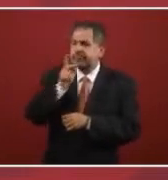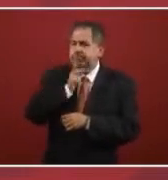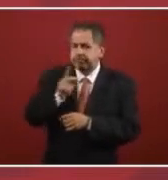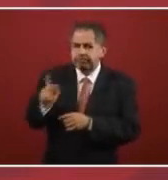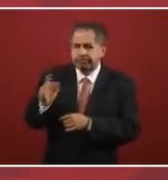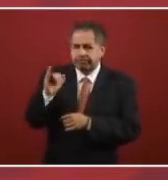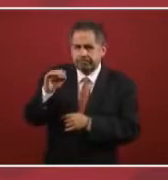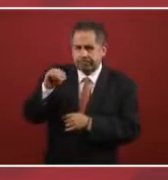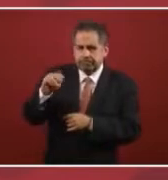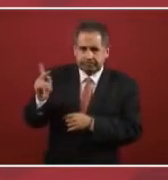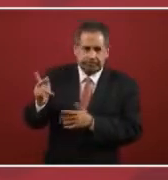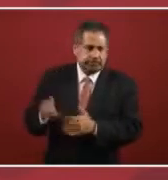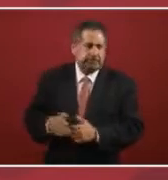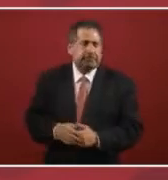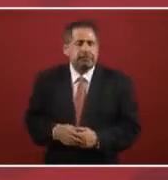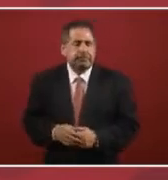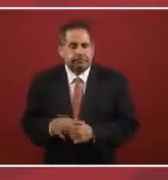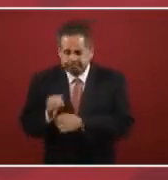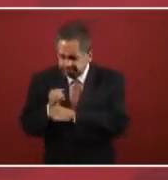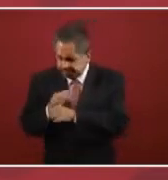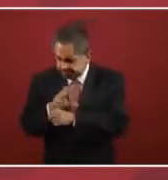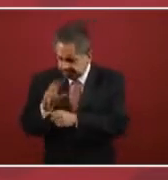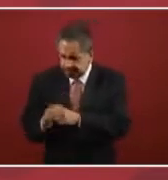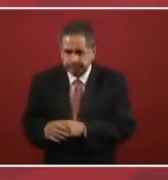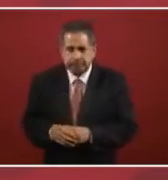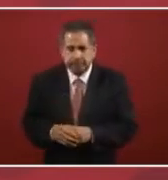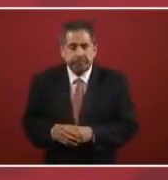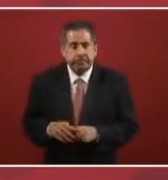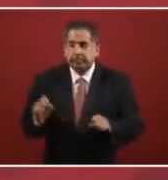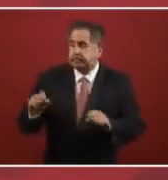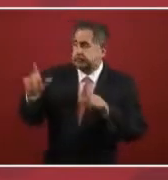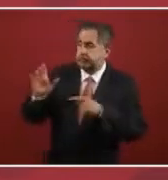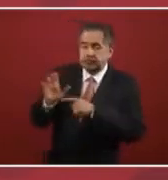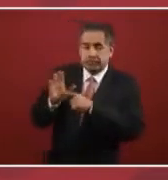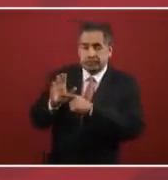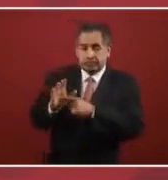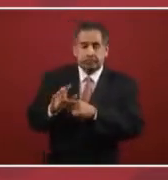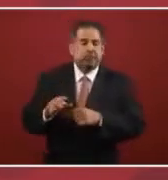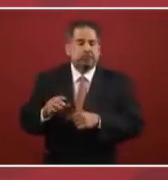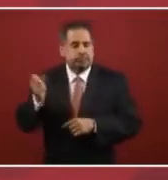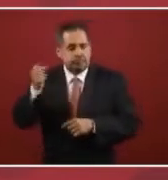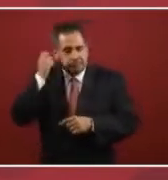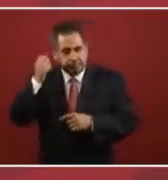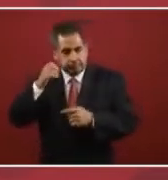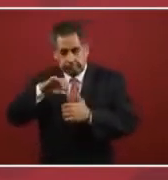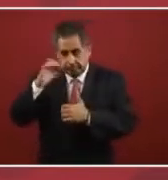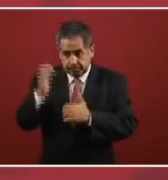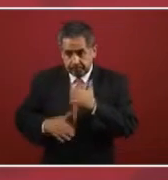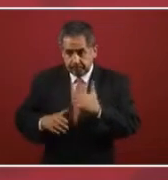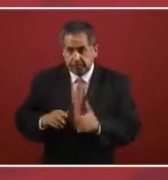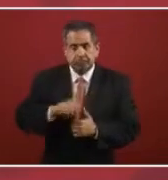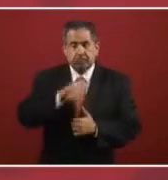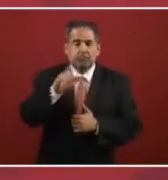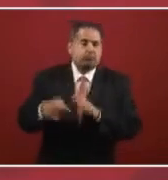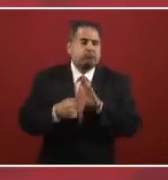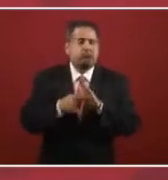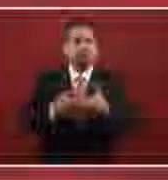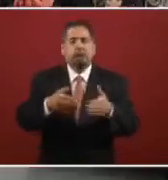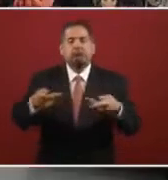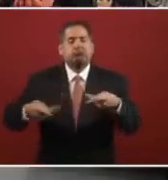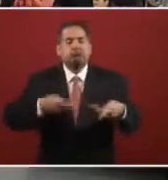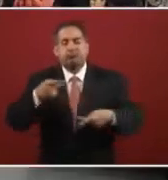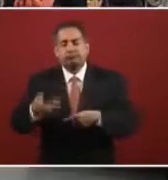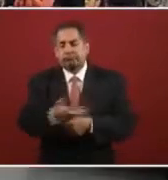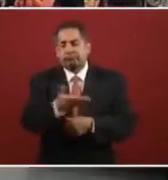Petroleum, llevando a cabo. for all the things we're taking Terminamos la on exposición, board. So y after the abrimos exposition la sesión de ended, preguntas. and